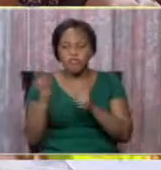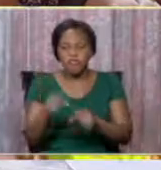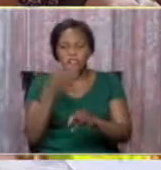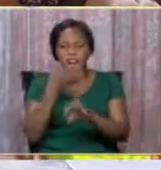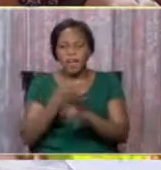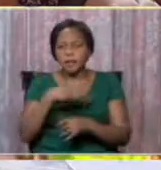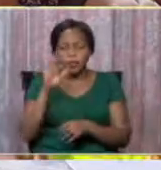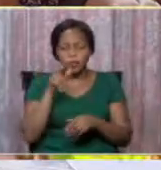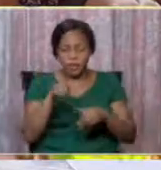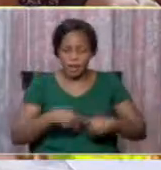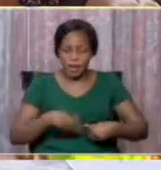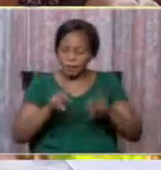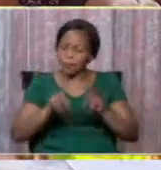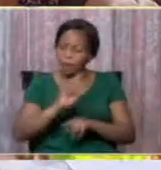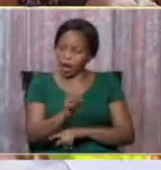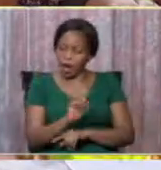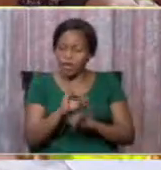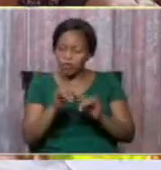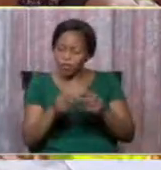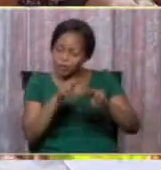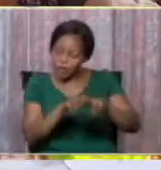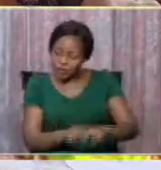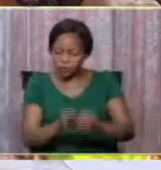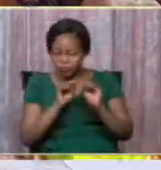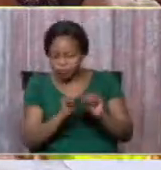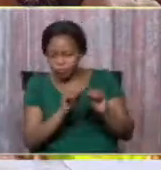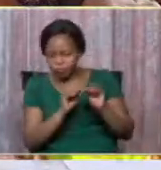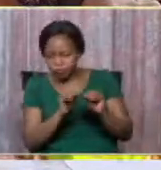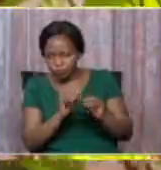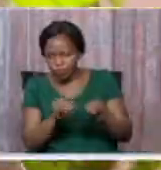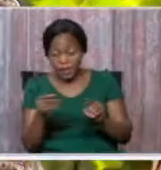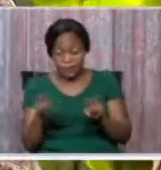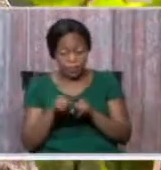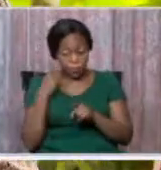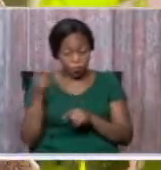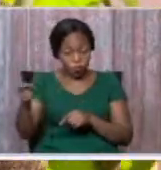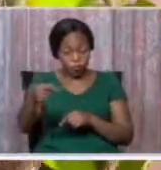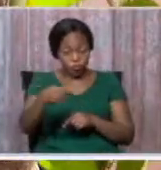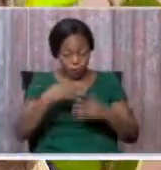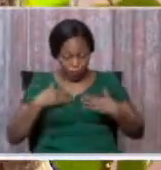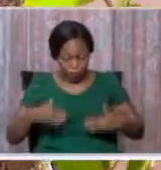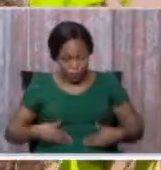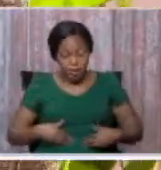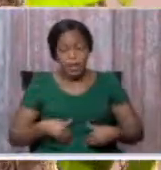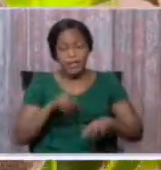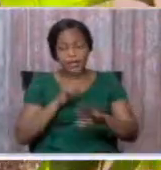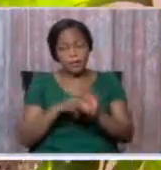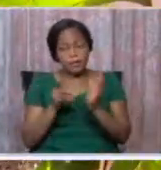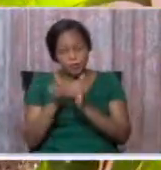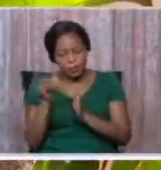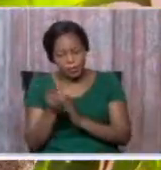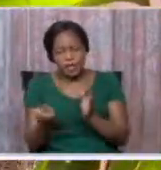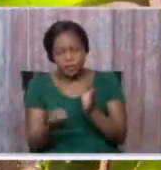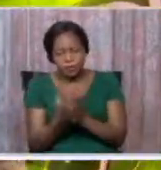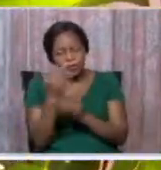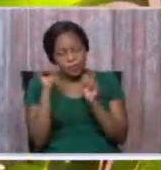so that we live in harmony. As long as boys understand that it's okay to get